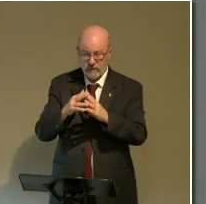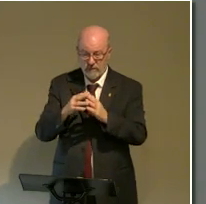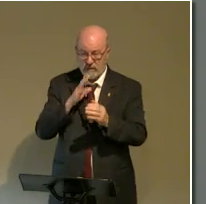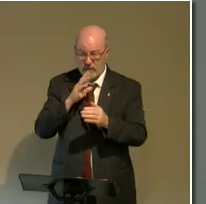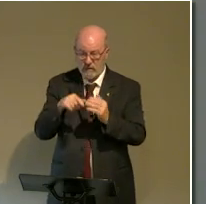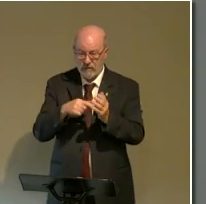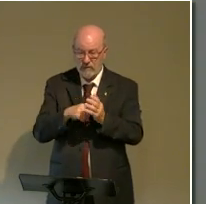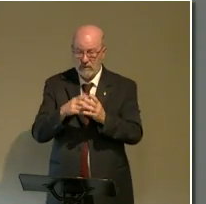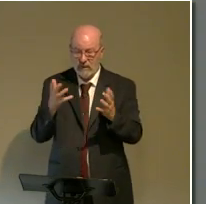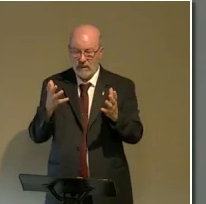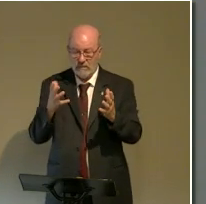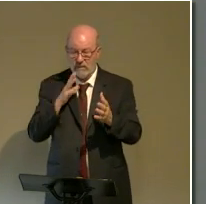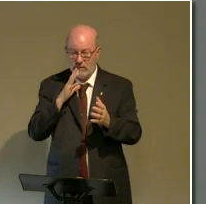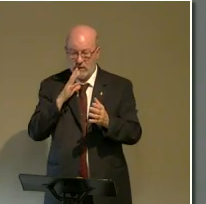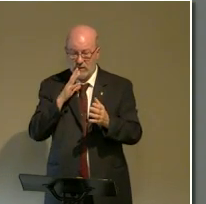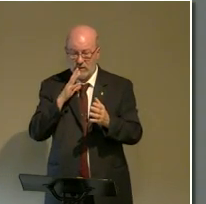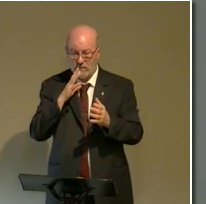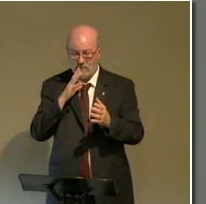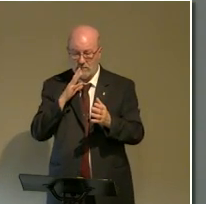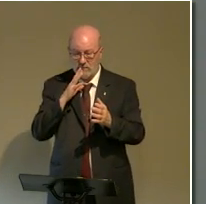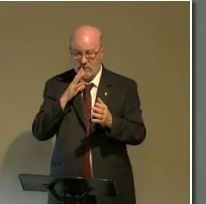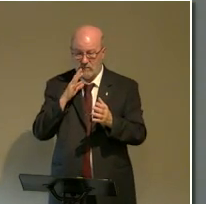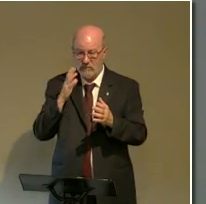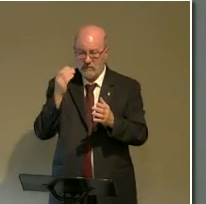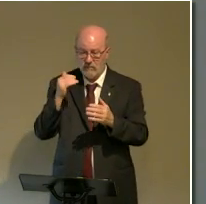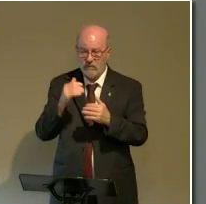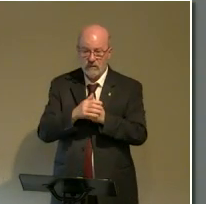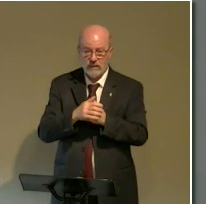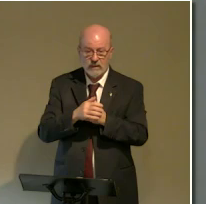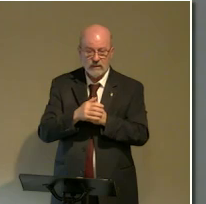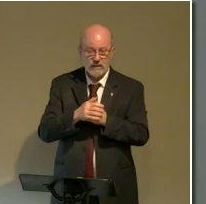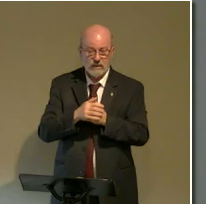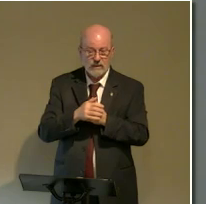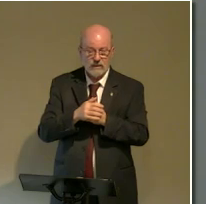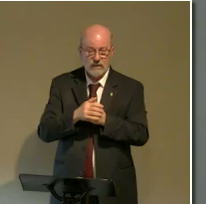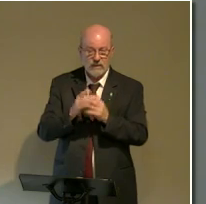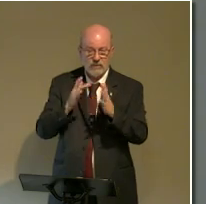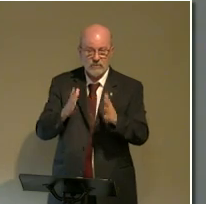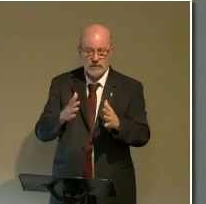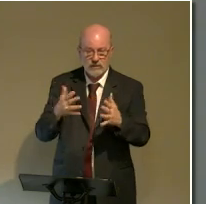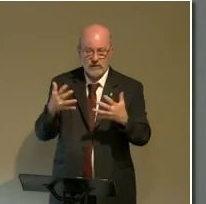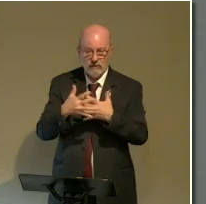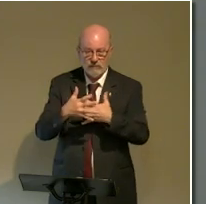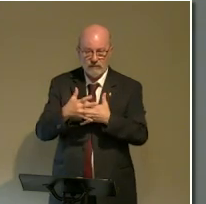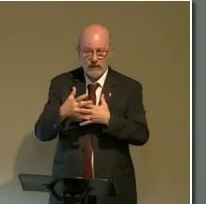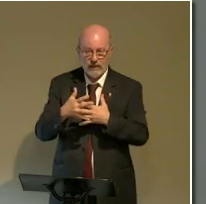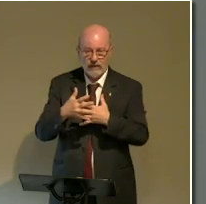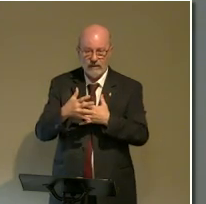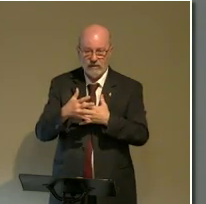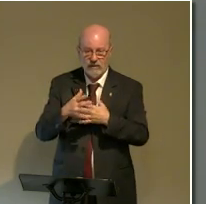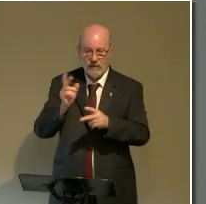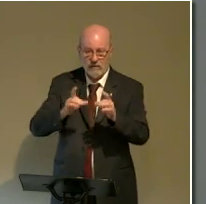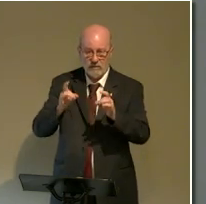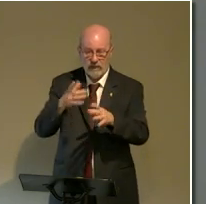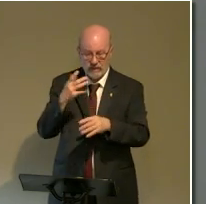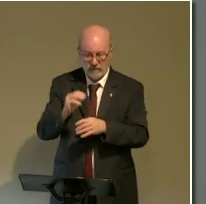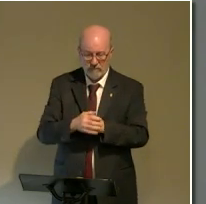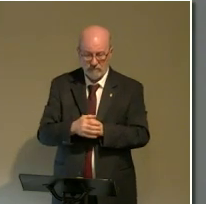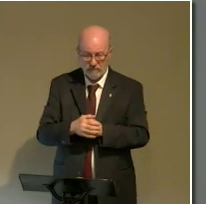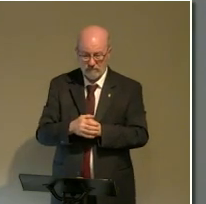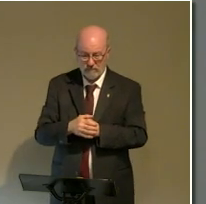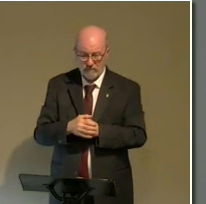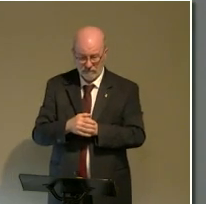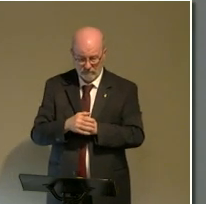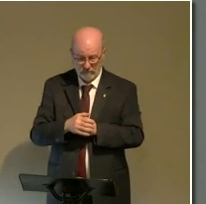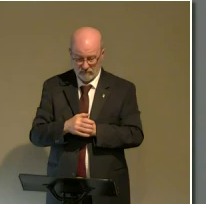talk about this a lot, and I talk about this in the class a lot, they're afraid to be hated or different, it seems like.